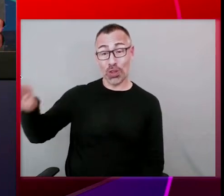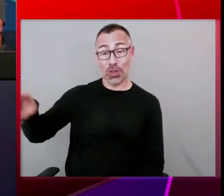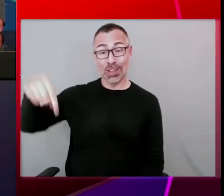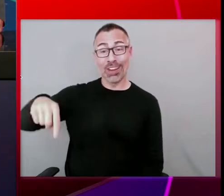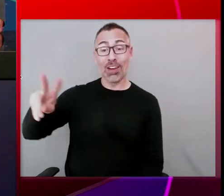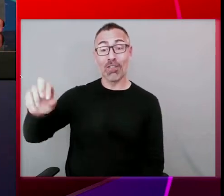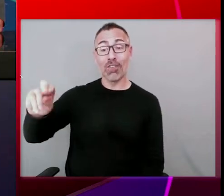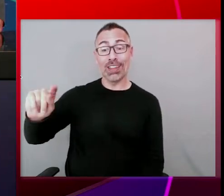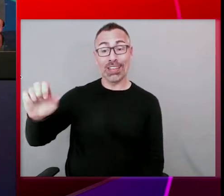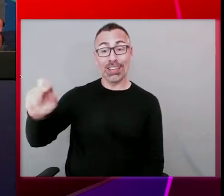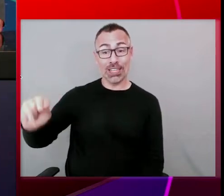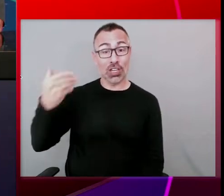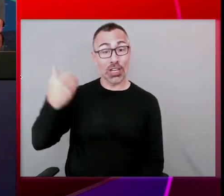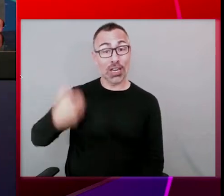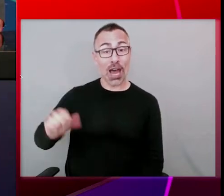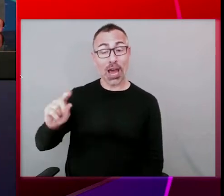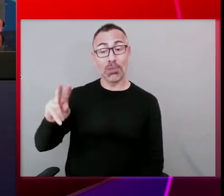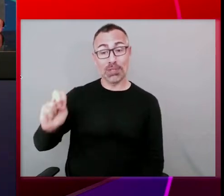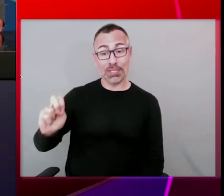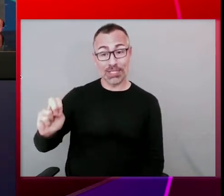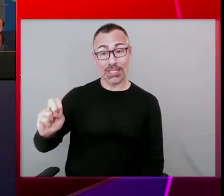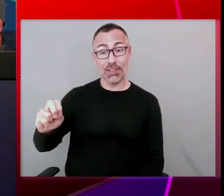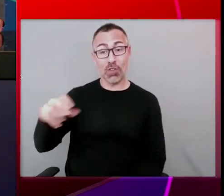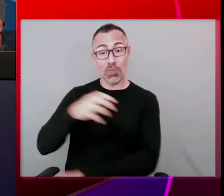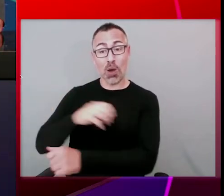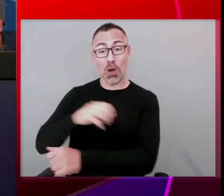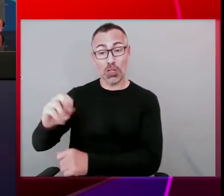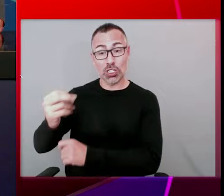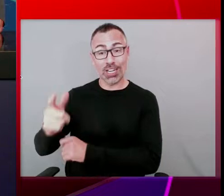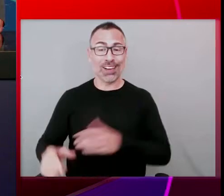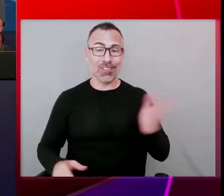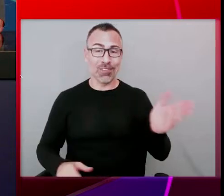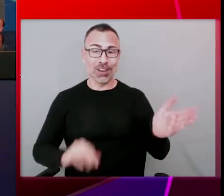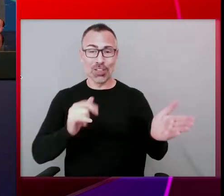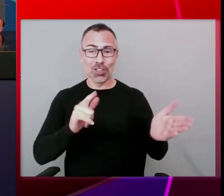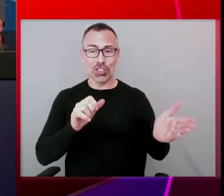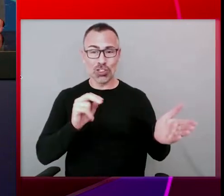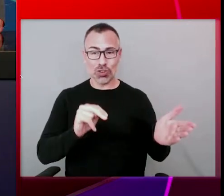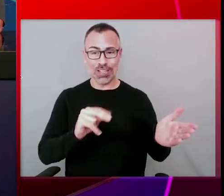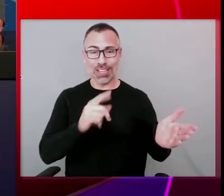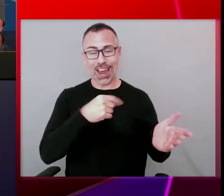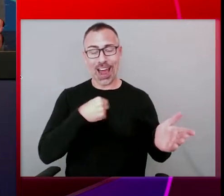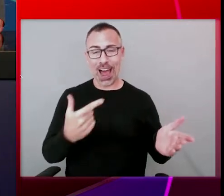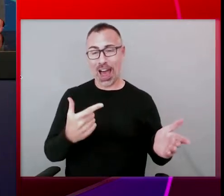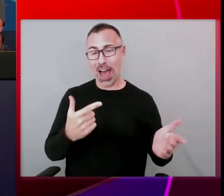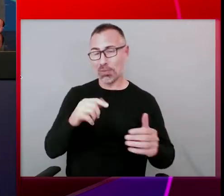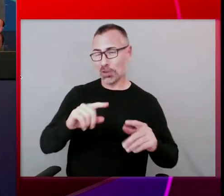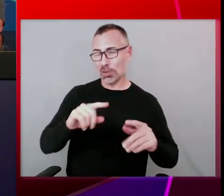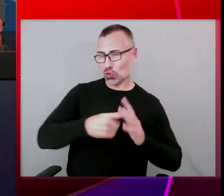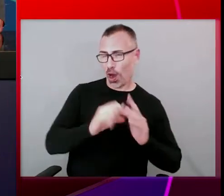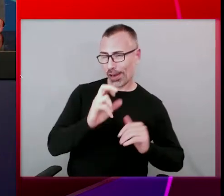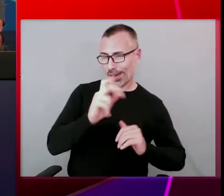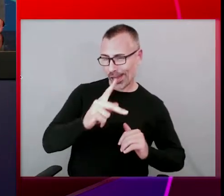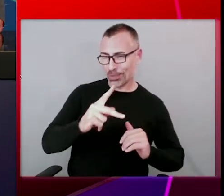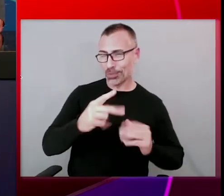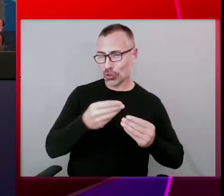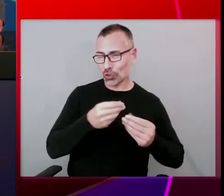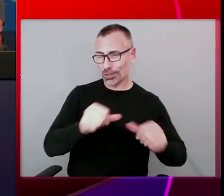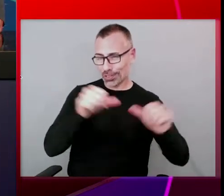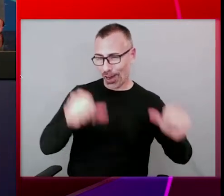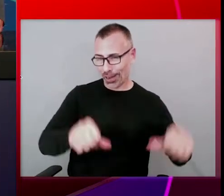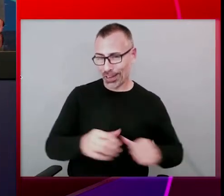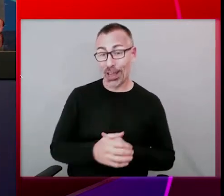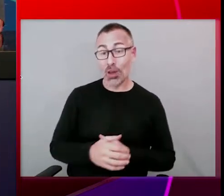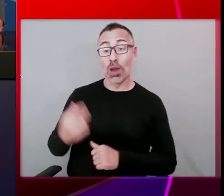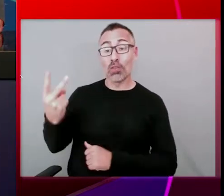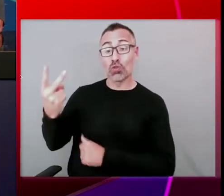I'm joined by Jillian. Oh, thank you. My name is Jillian Ford. I'm a startup solutions architect. Awesome. So, we have two really cool guests with us. Yes. We were